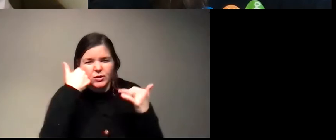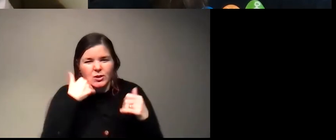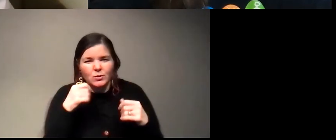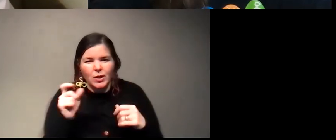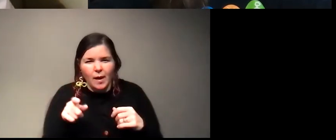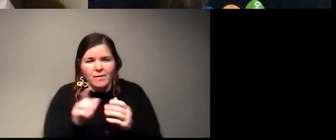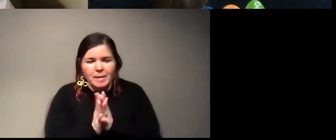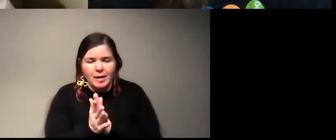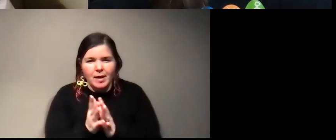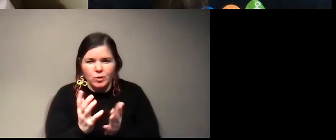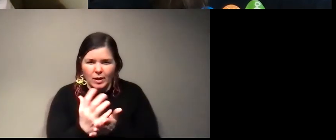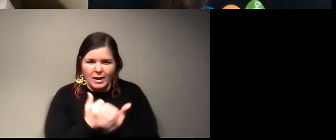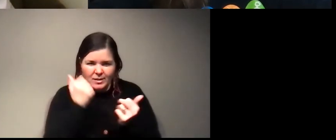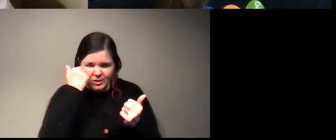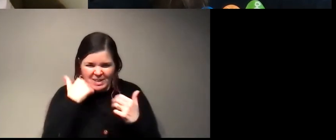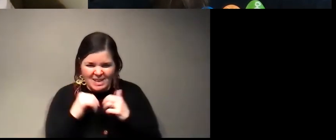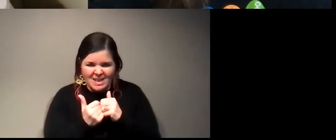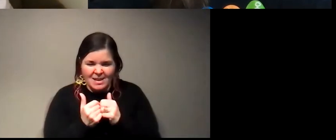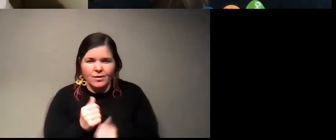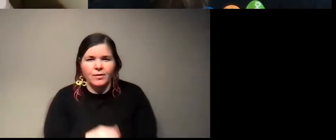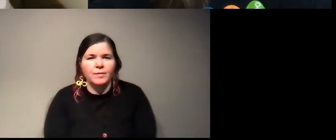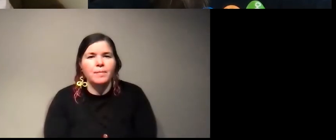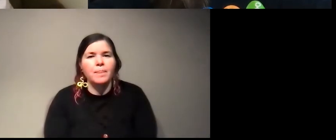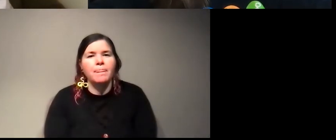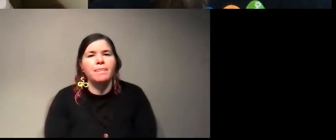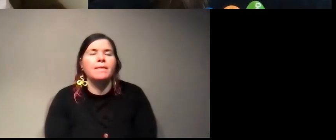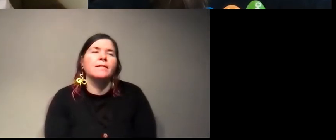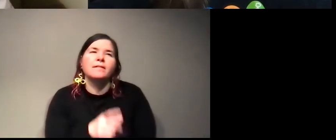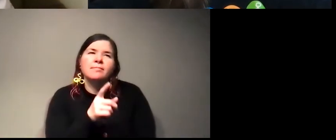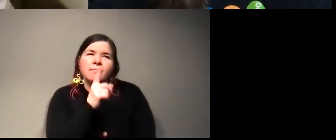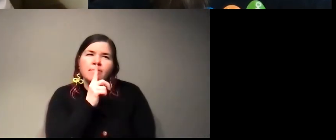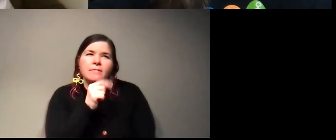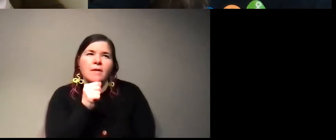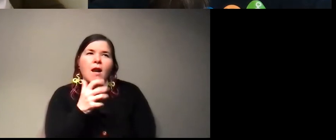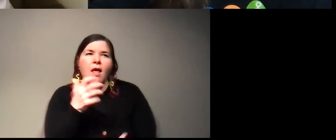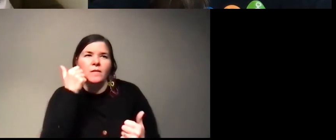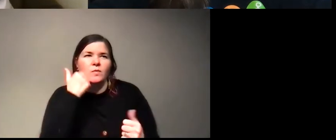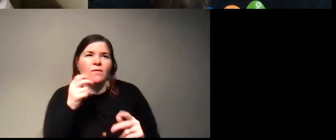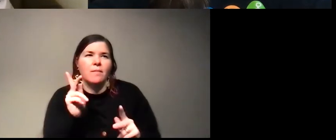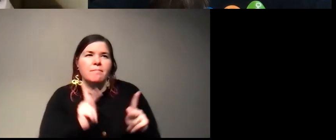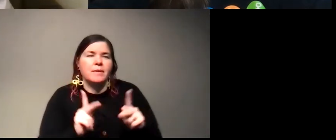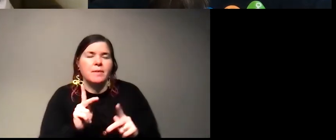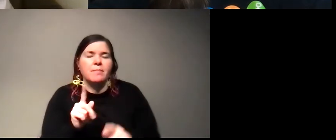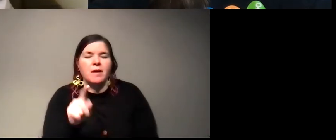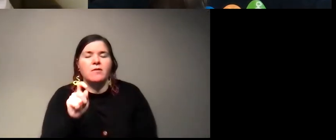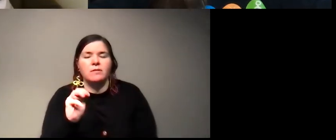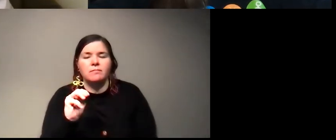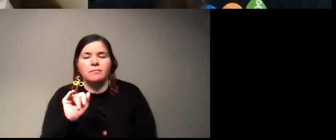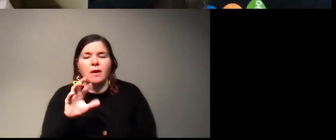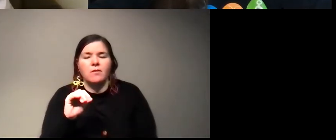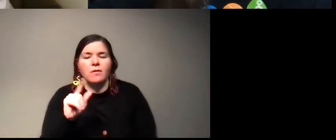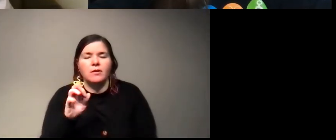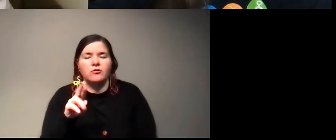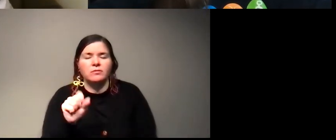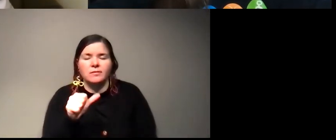sweat? So you don't get a lot of sweat from people. You get maybe like 100 microliters. So it's not a